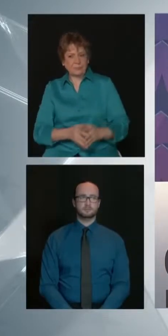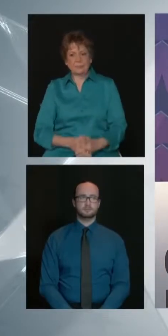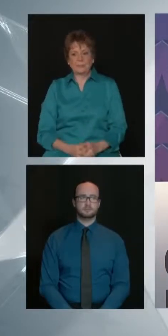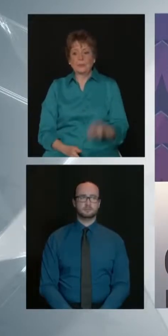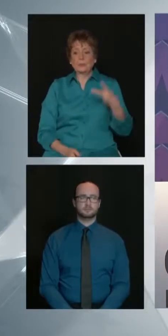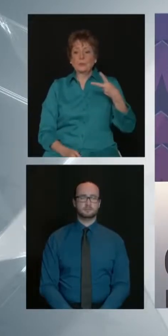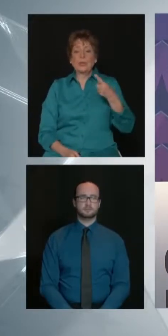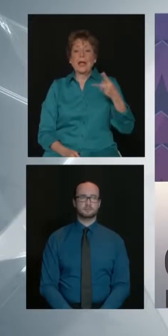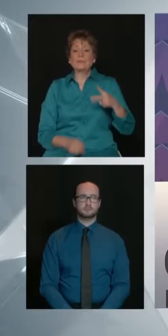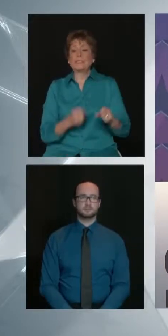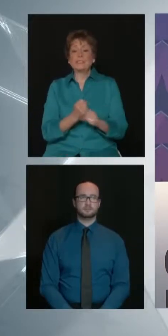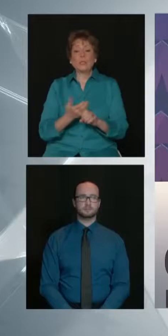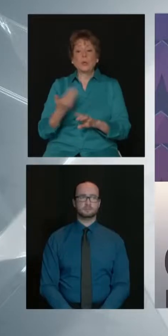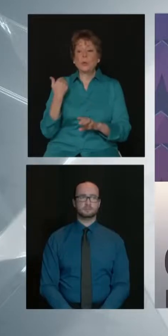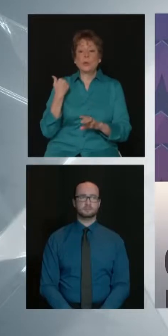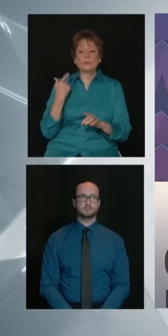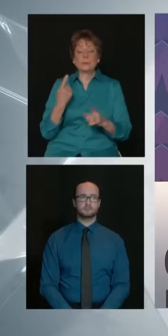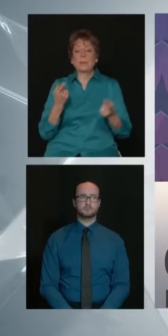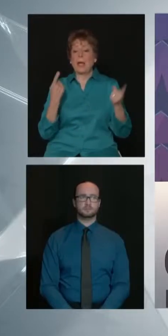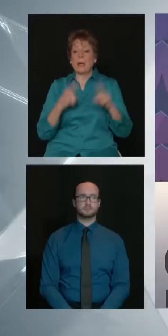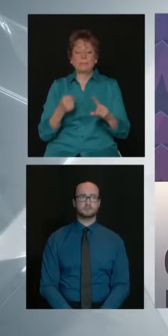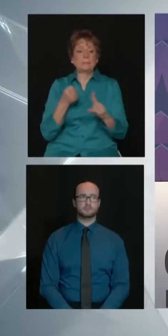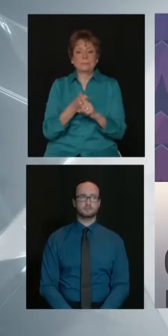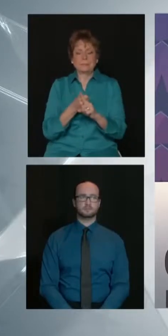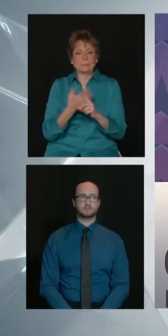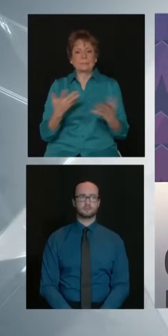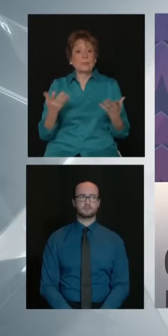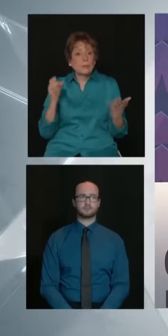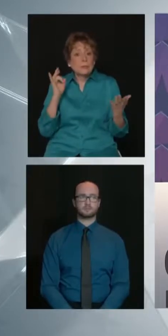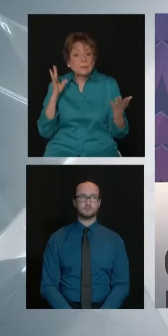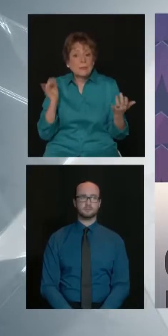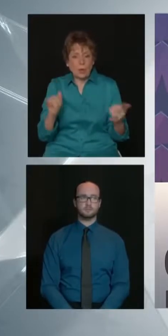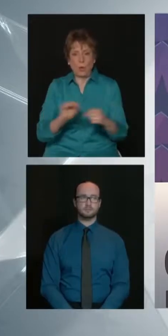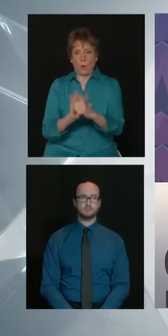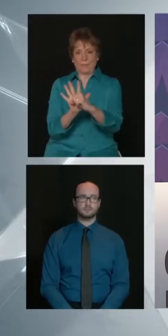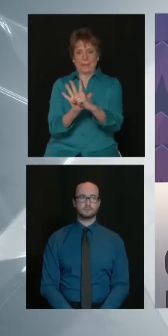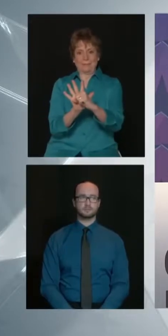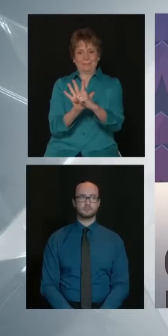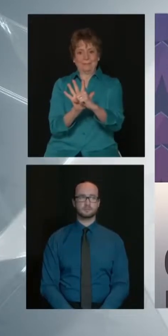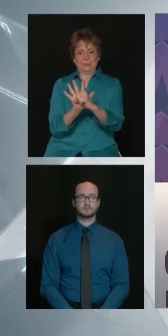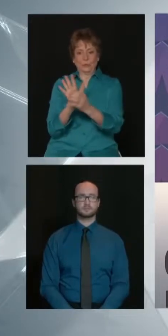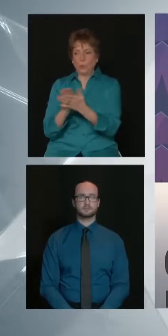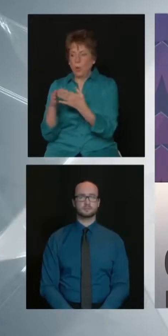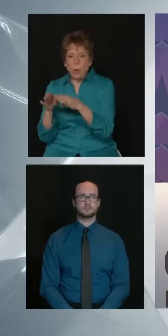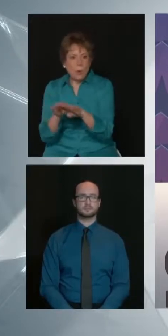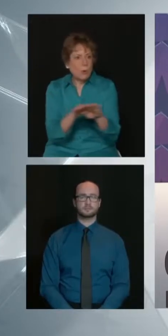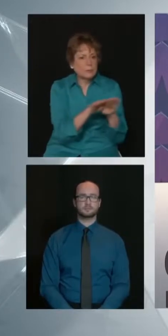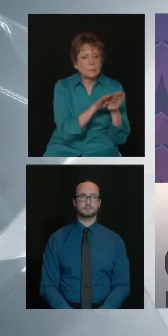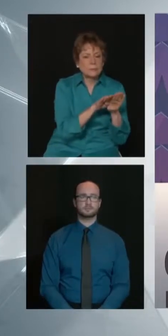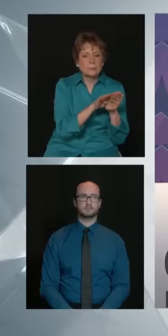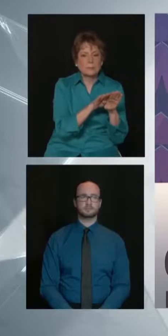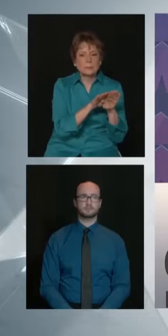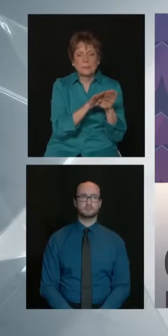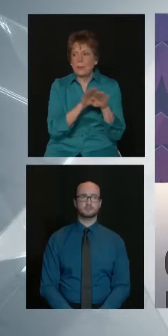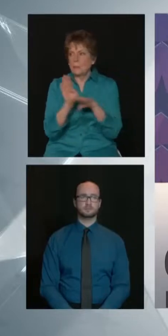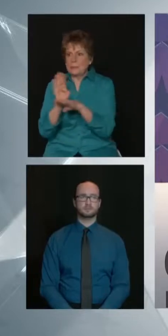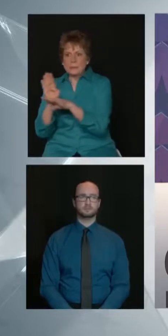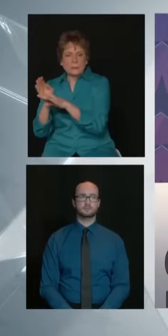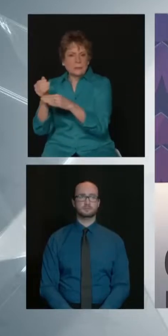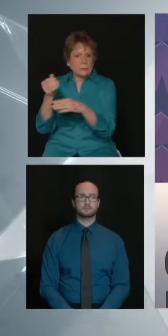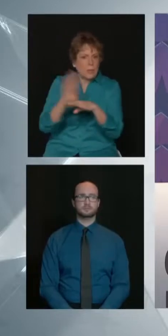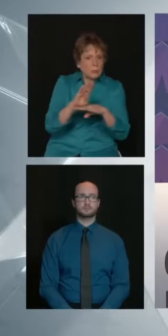COVID-19. Schools had to shut down, businesses shut down. Across Arizona, we have 500,000 small